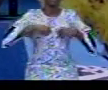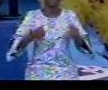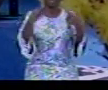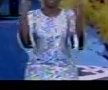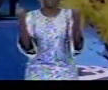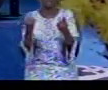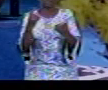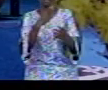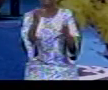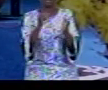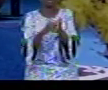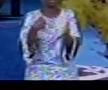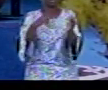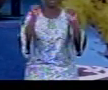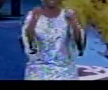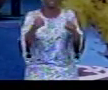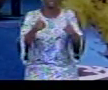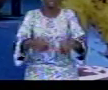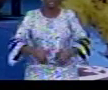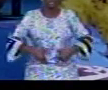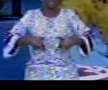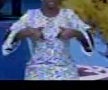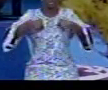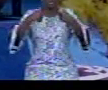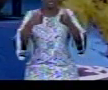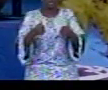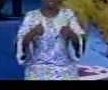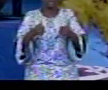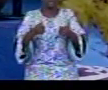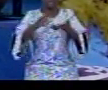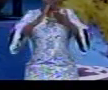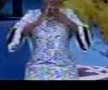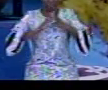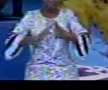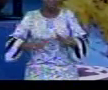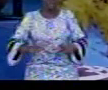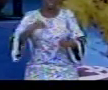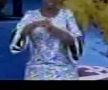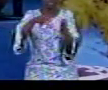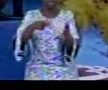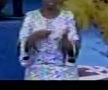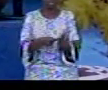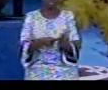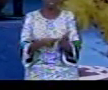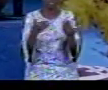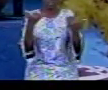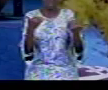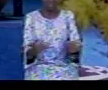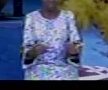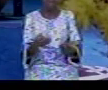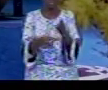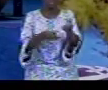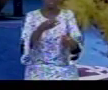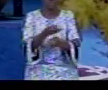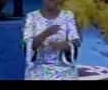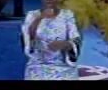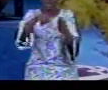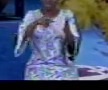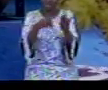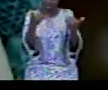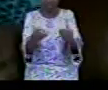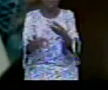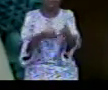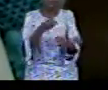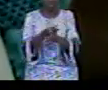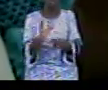and godly in this present world. In this present world, your life will